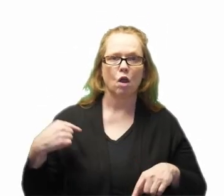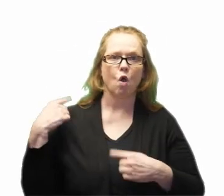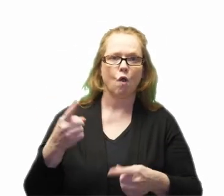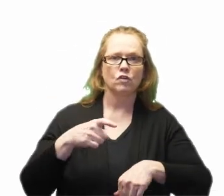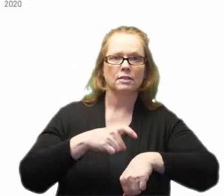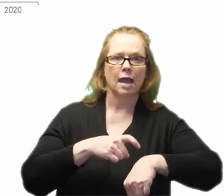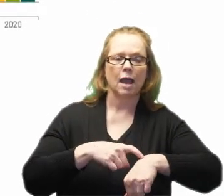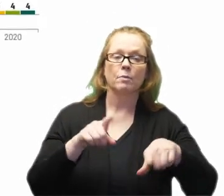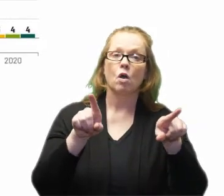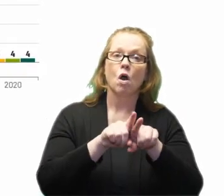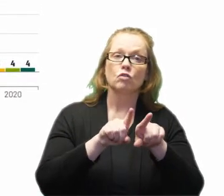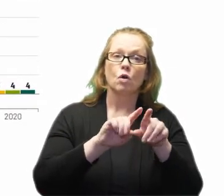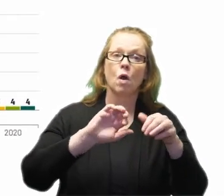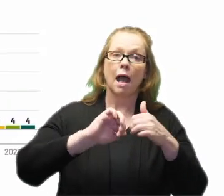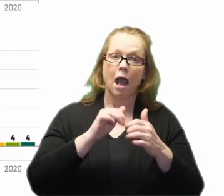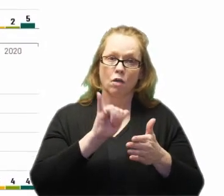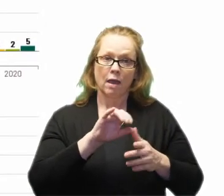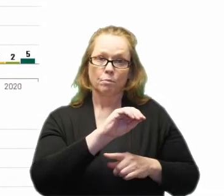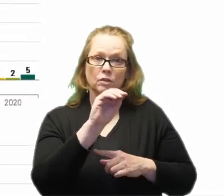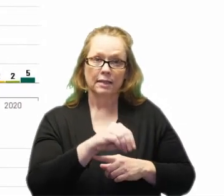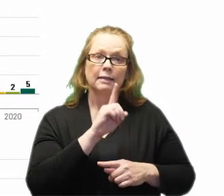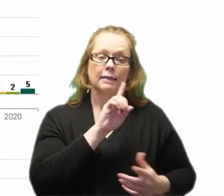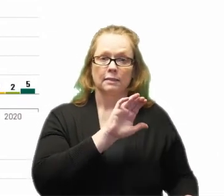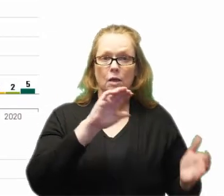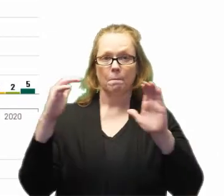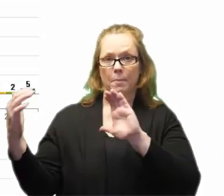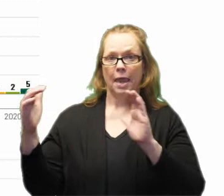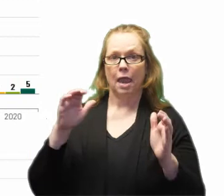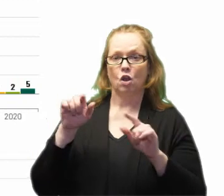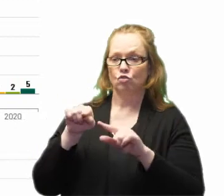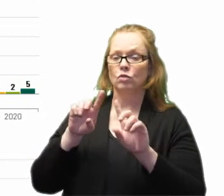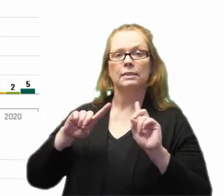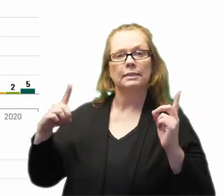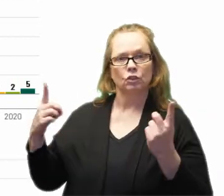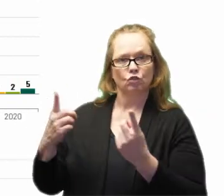as well as how the percentage is compared to the district and state.